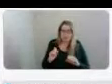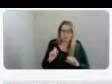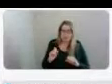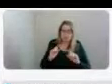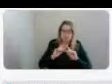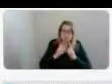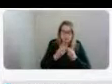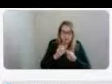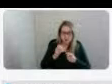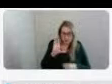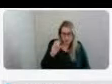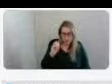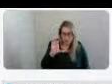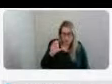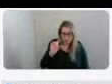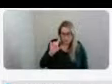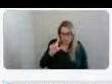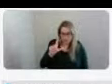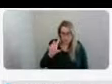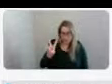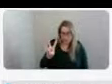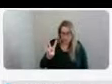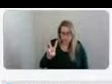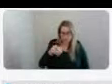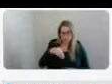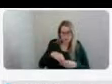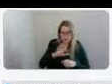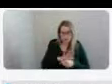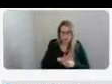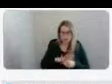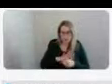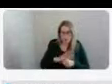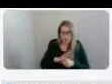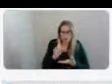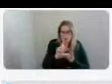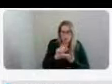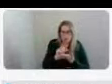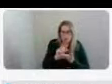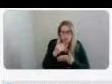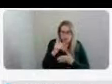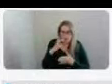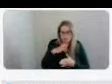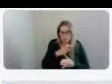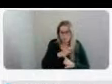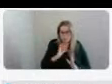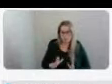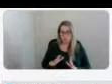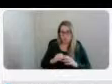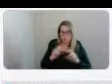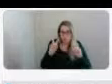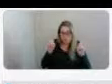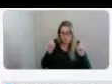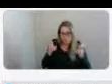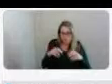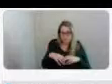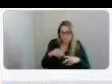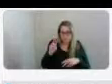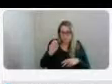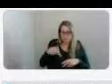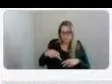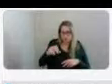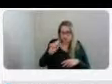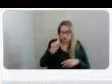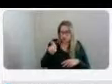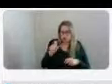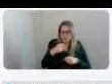october 27th uh in our local paper one commissioner was quoted that maps should